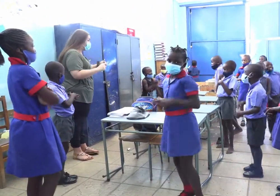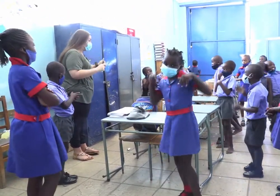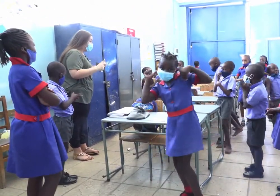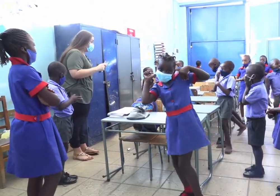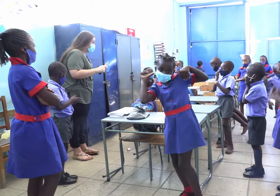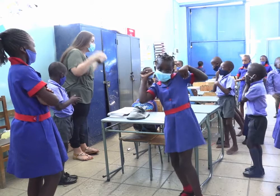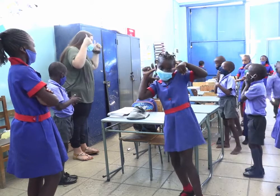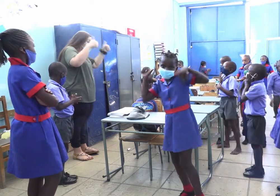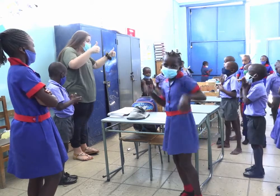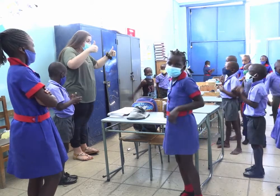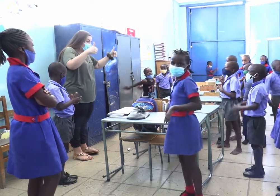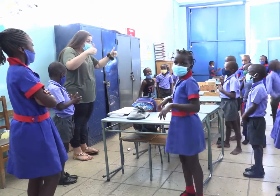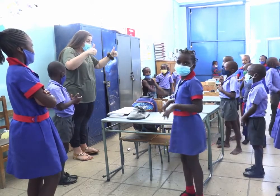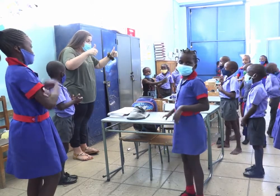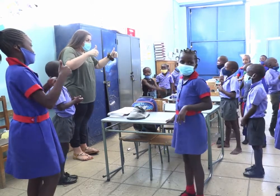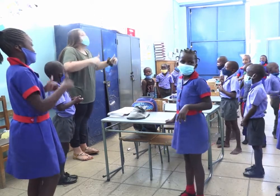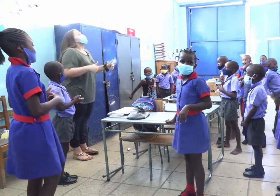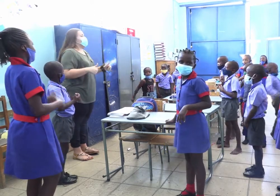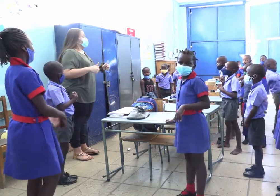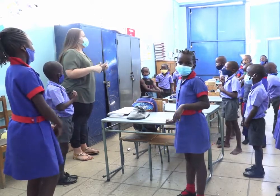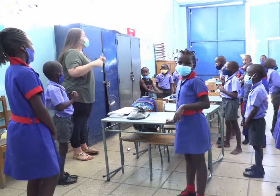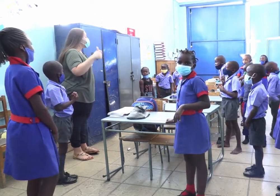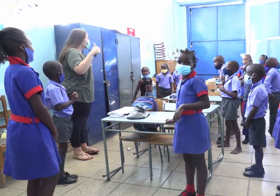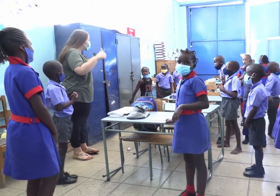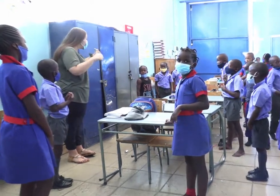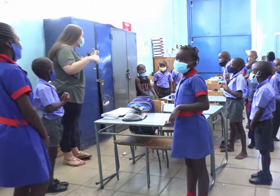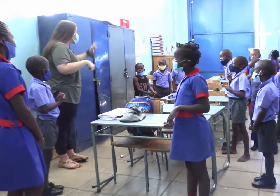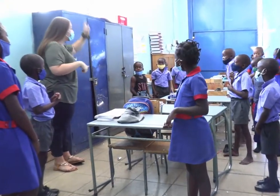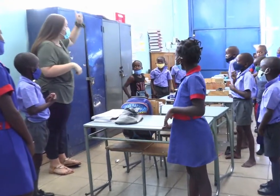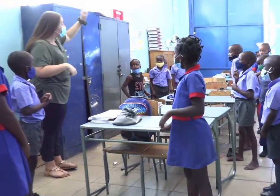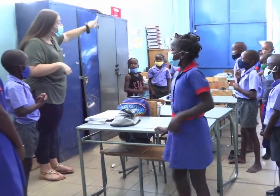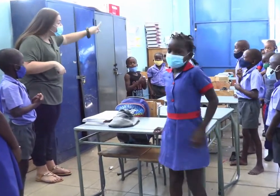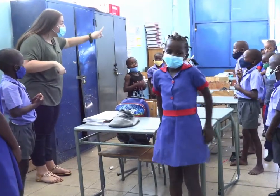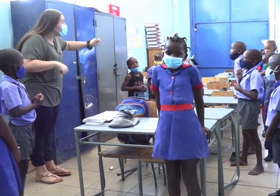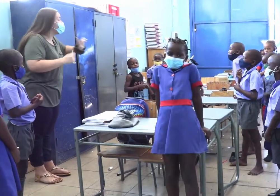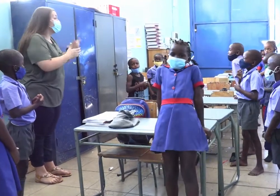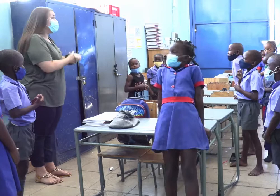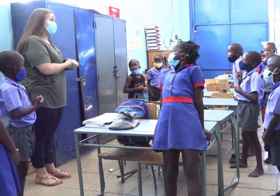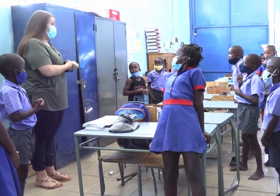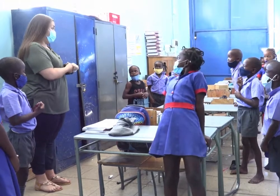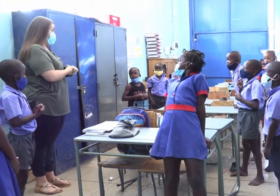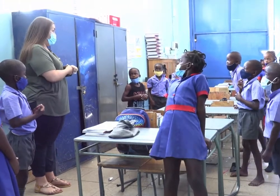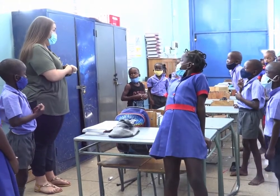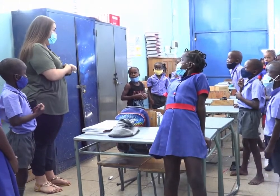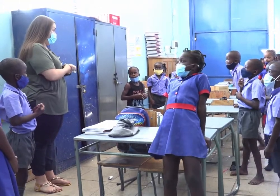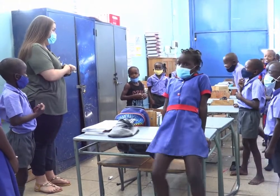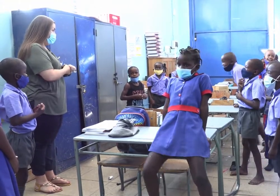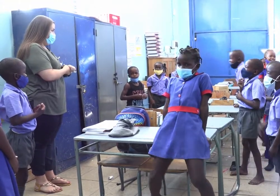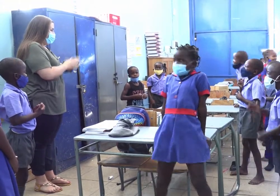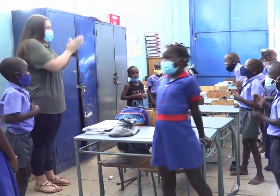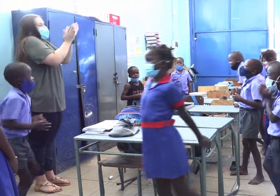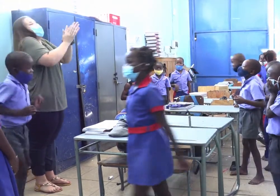Again outside. Does that sound fine? Yes. Okay, so let's get ready and then we're gonna go outside so we can quickly play our game, okay?